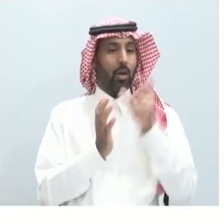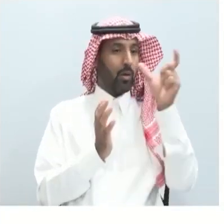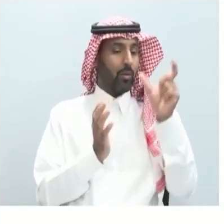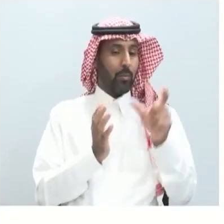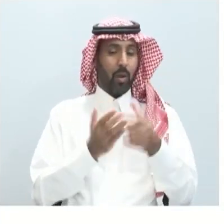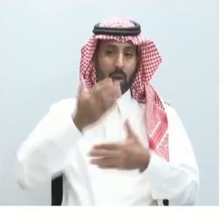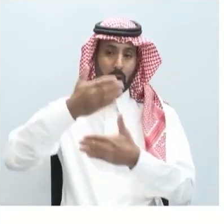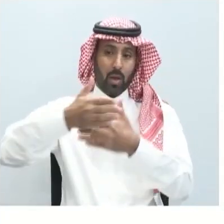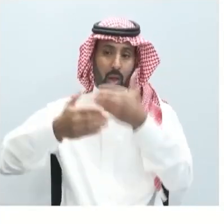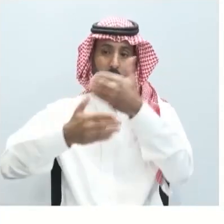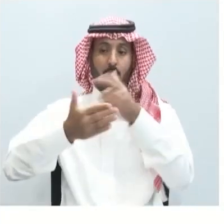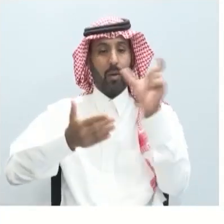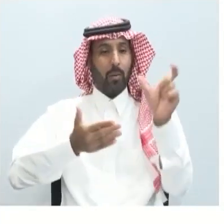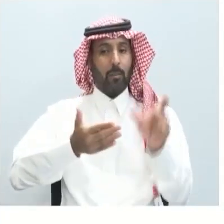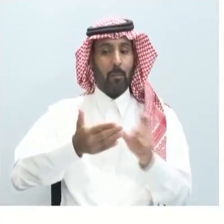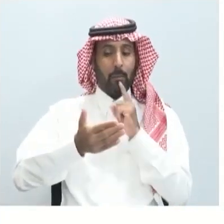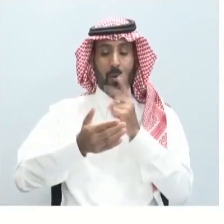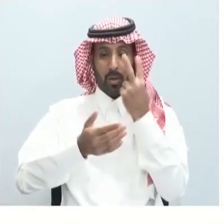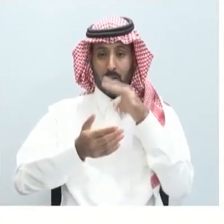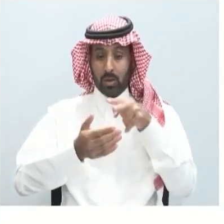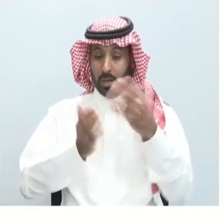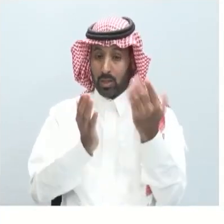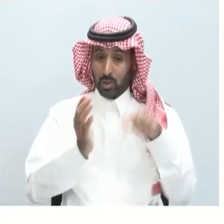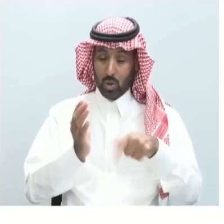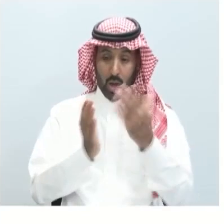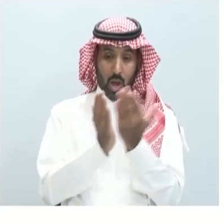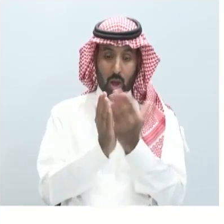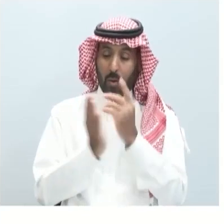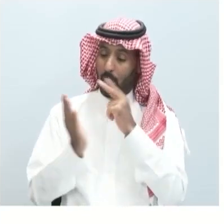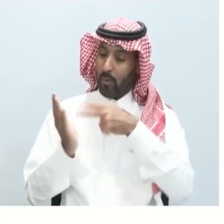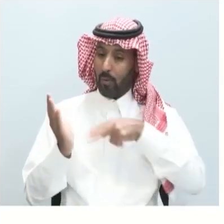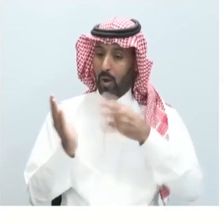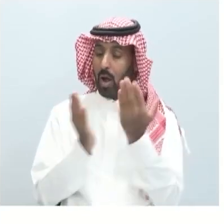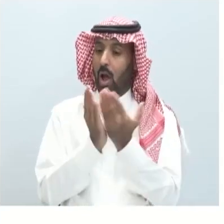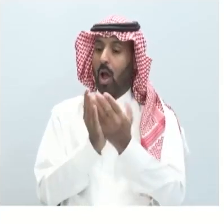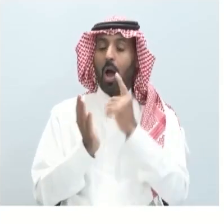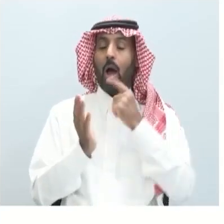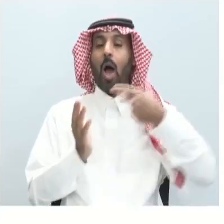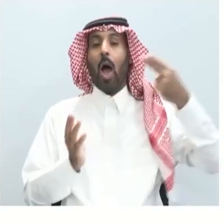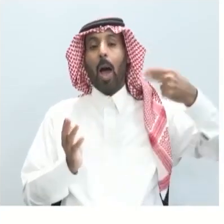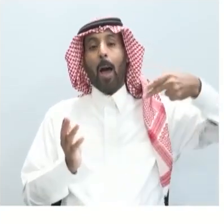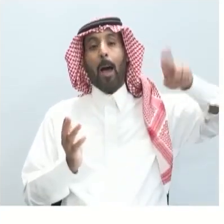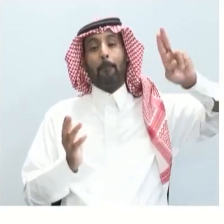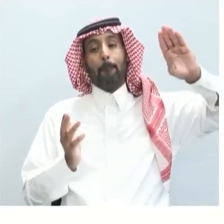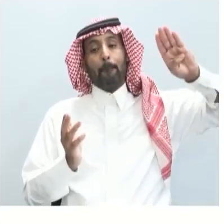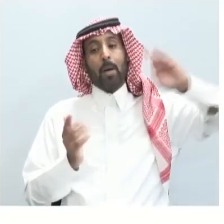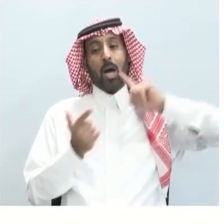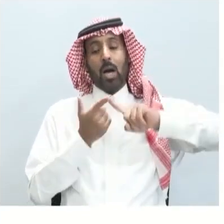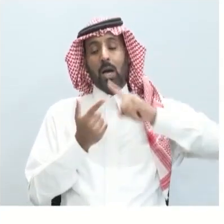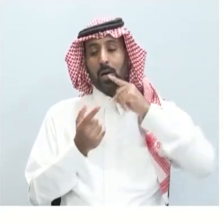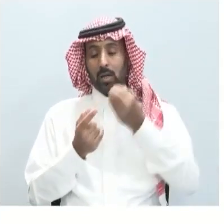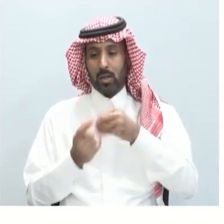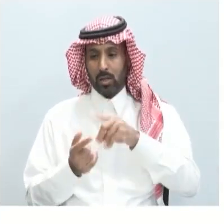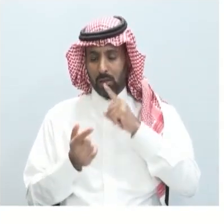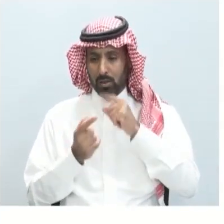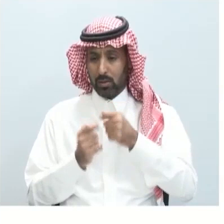vocabulary building, some of the words that we'll be seeing today in our reading lesson, the word hub, asset, nurture,